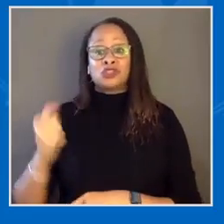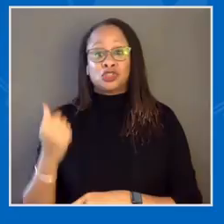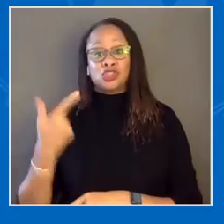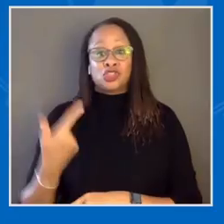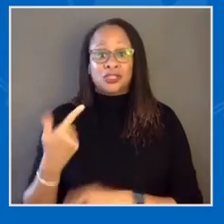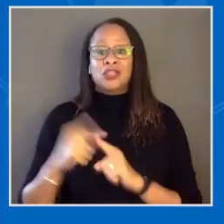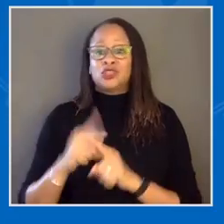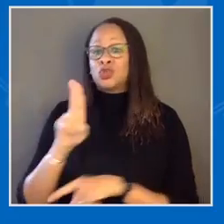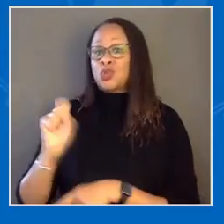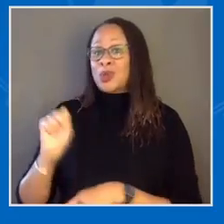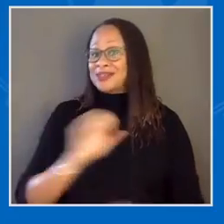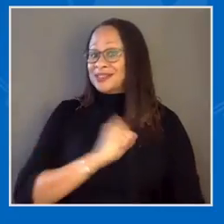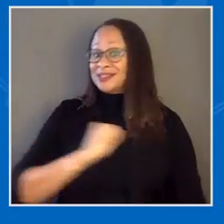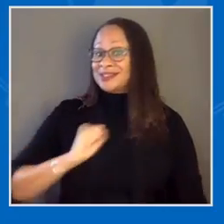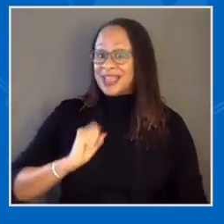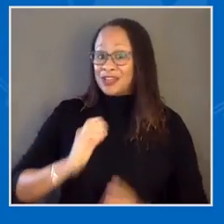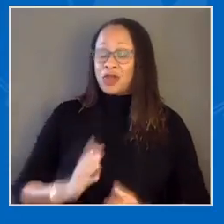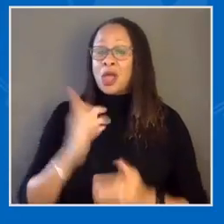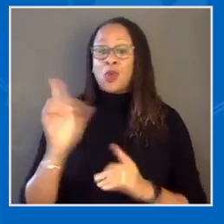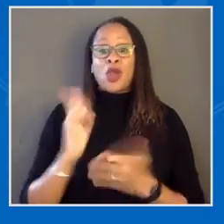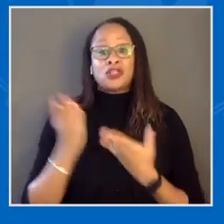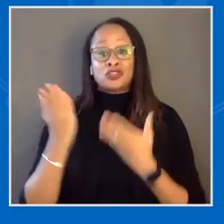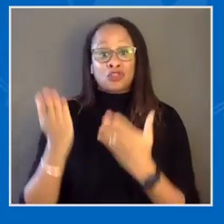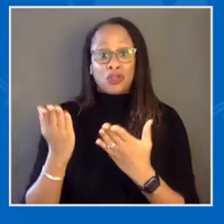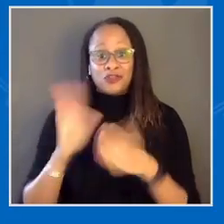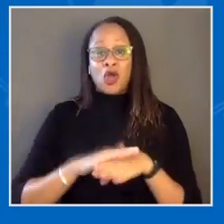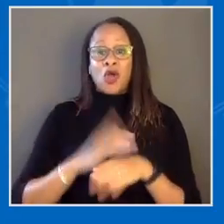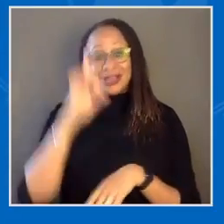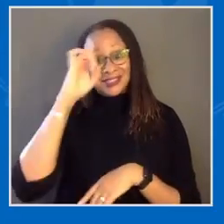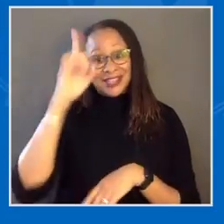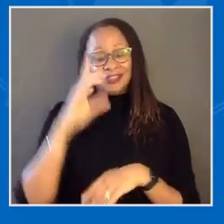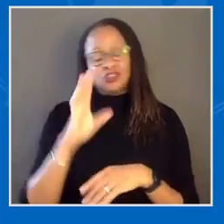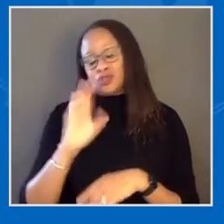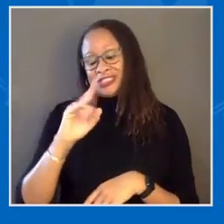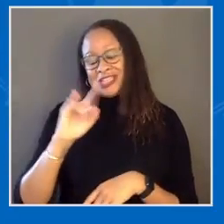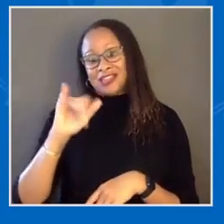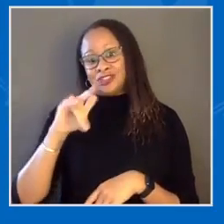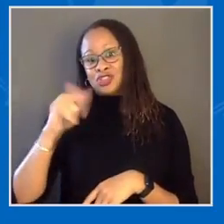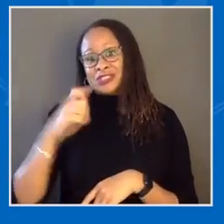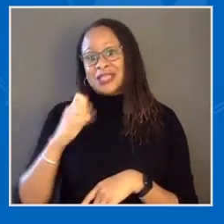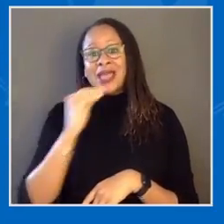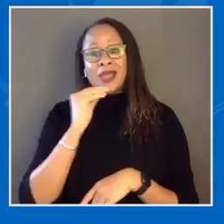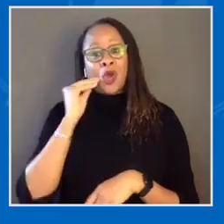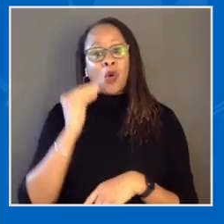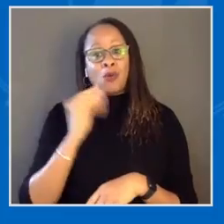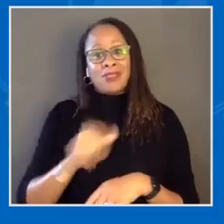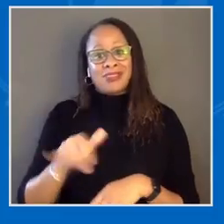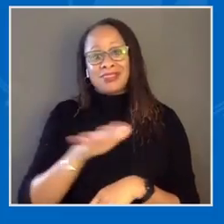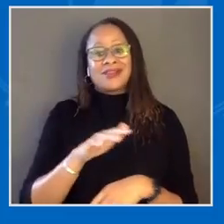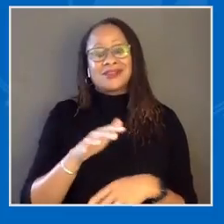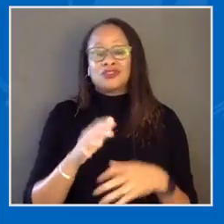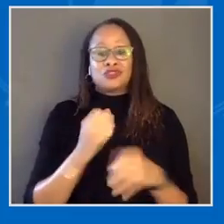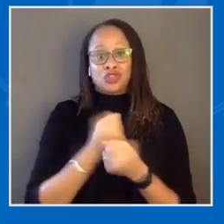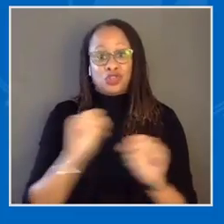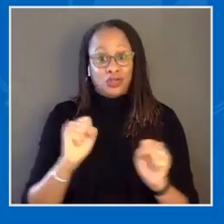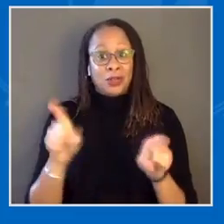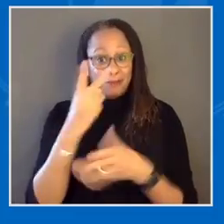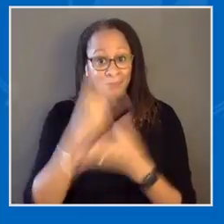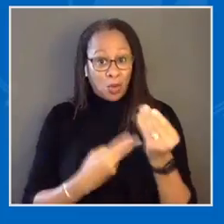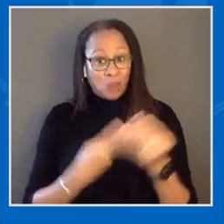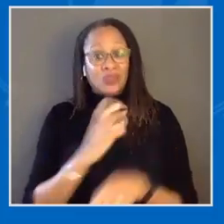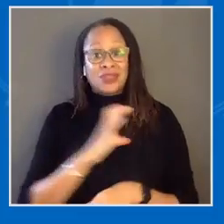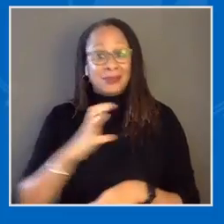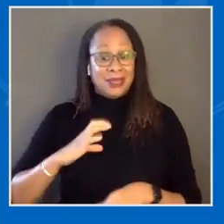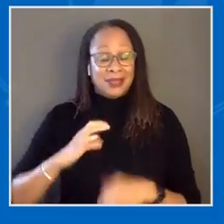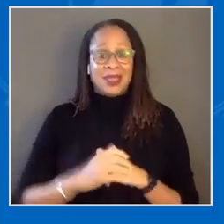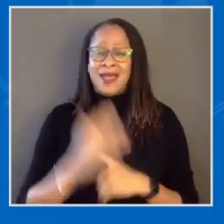Senate, where I have served on the Intelligence and Homeland Security Committees. I have come to know firsthand the gravity of the